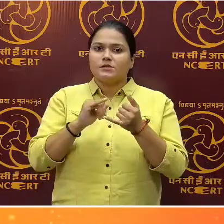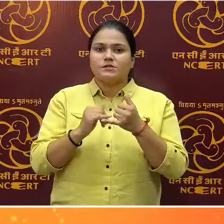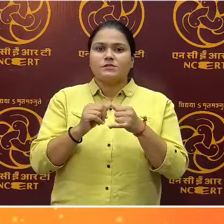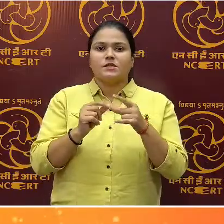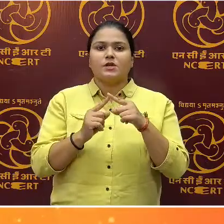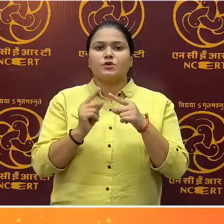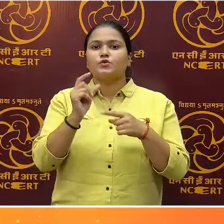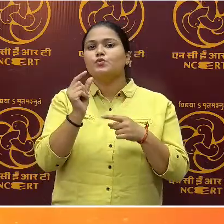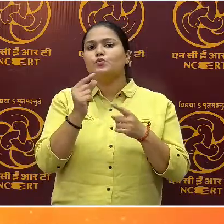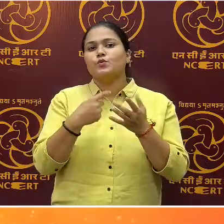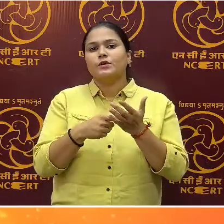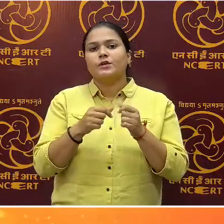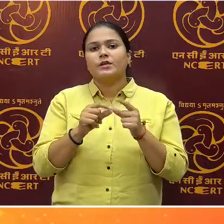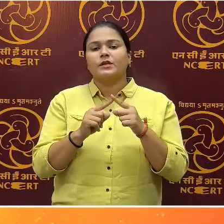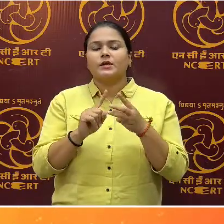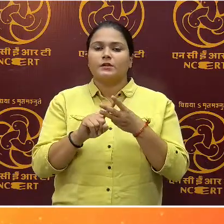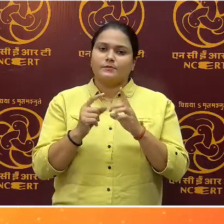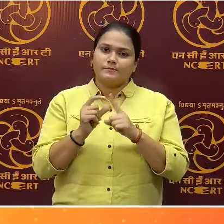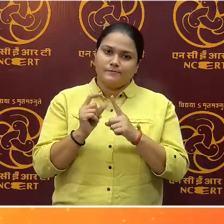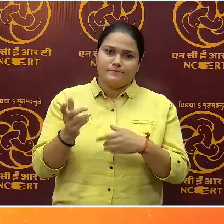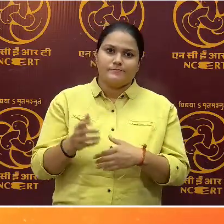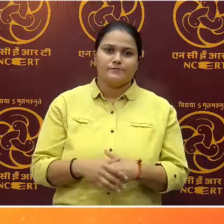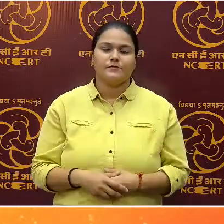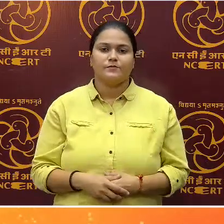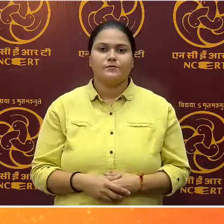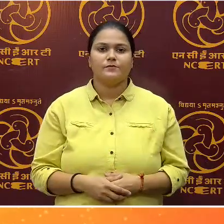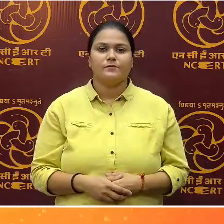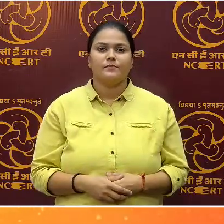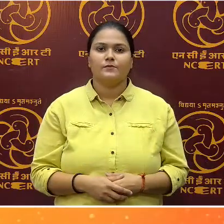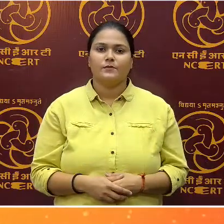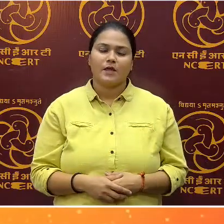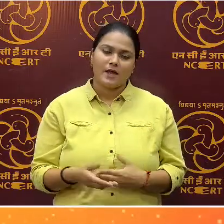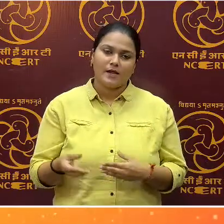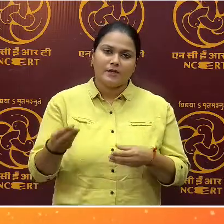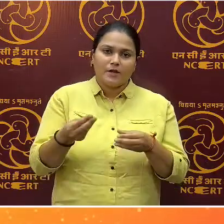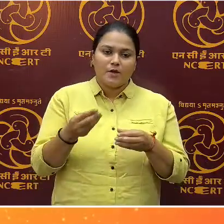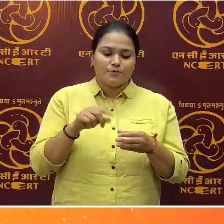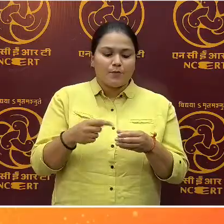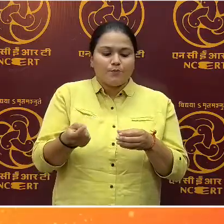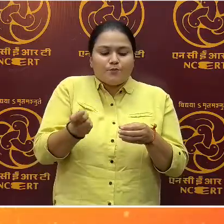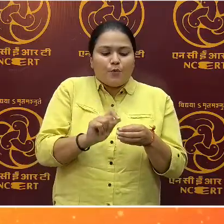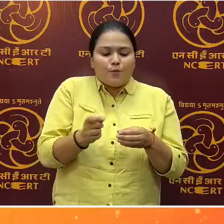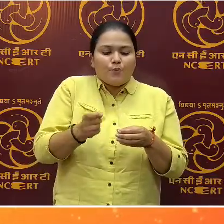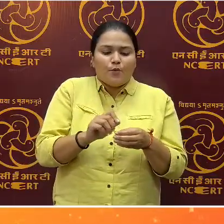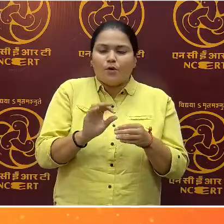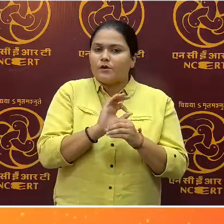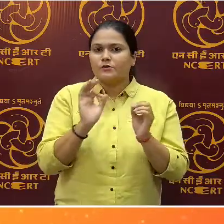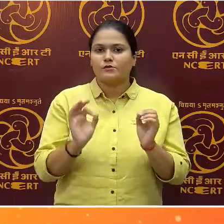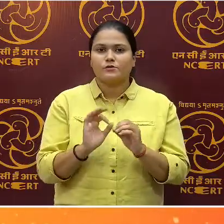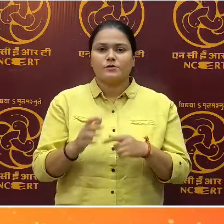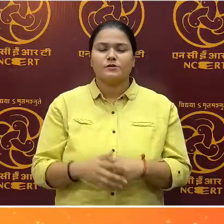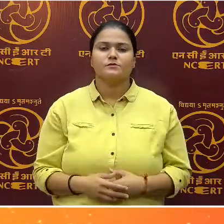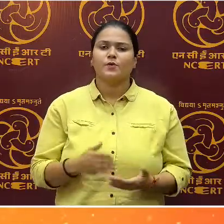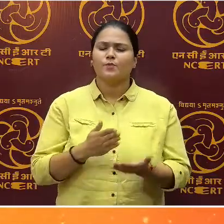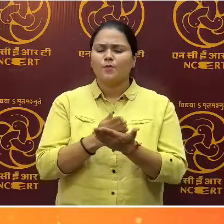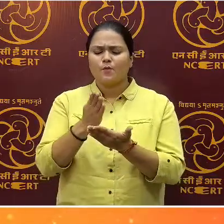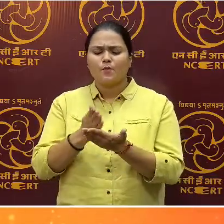as full water. Now no more solute can be added. There are certain